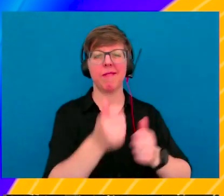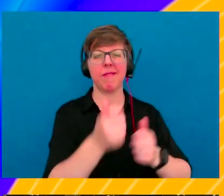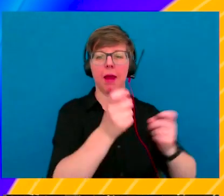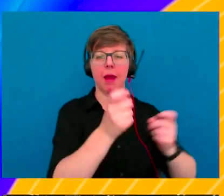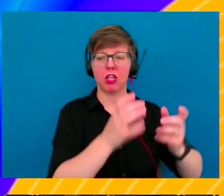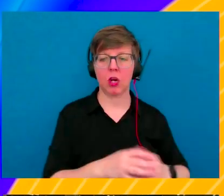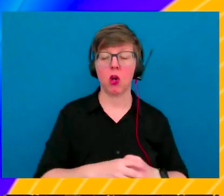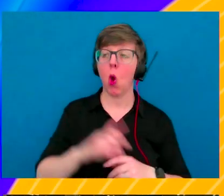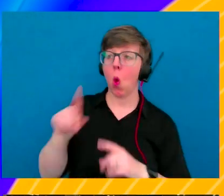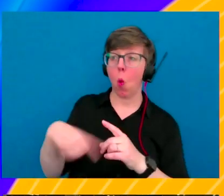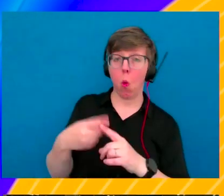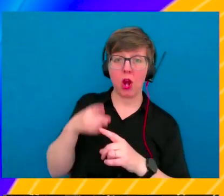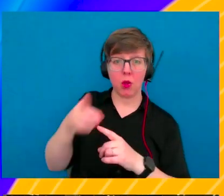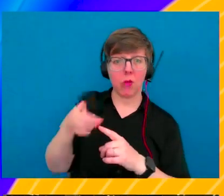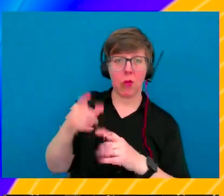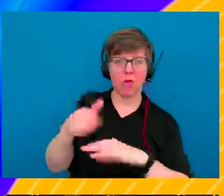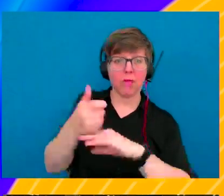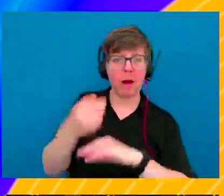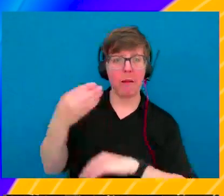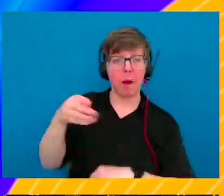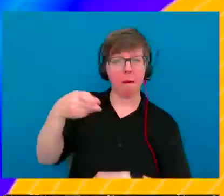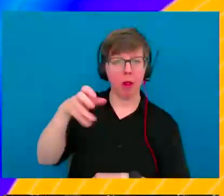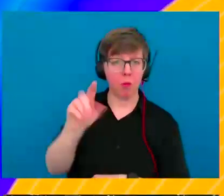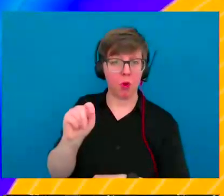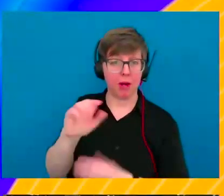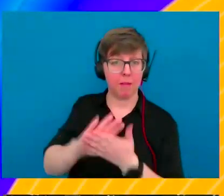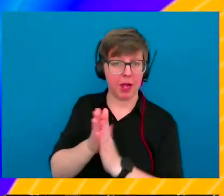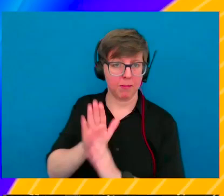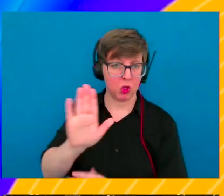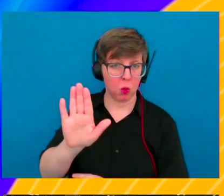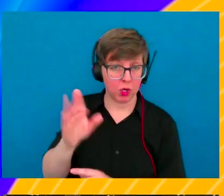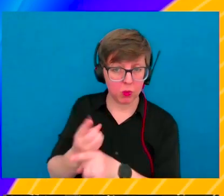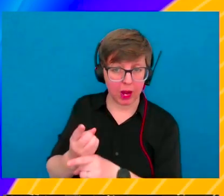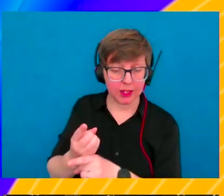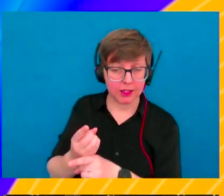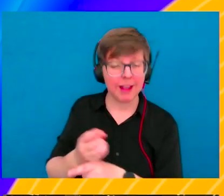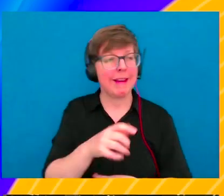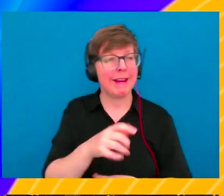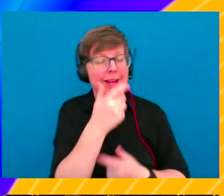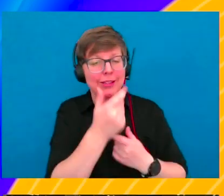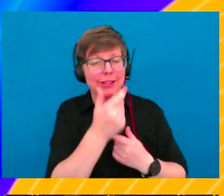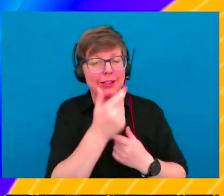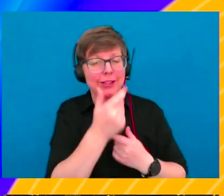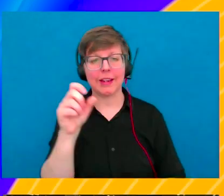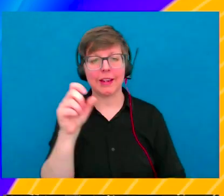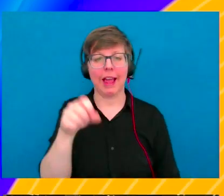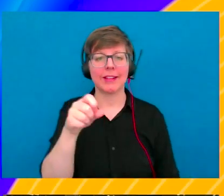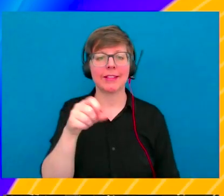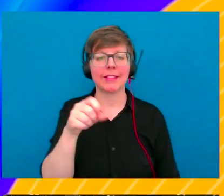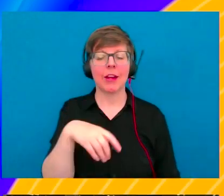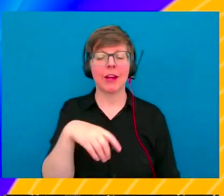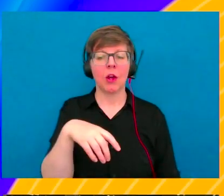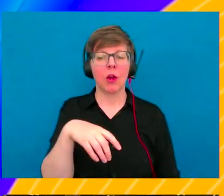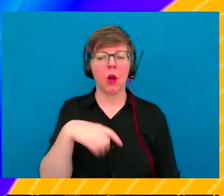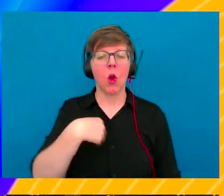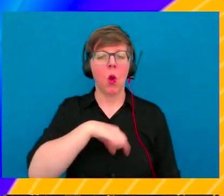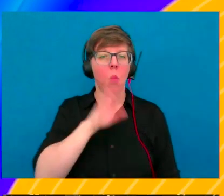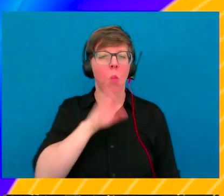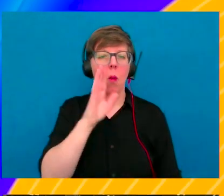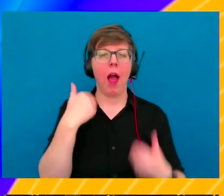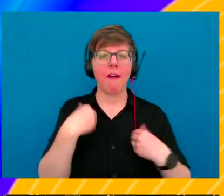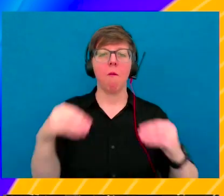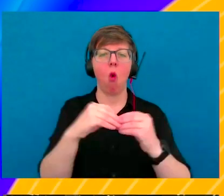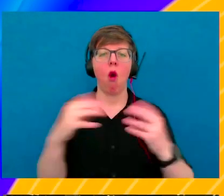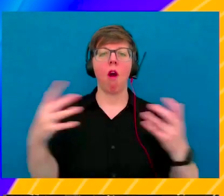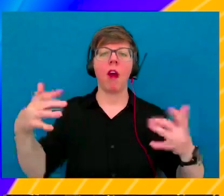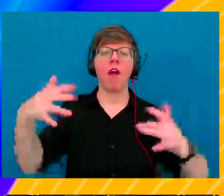Like, it's not that it's interesting. So we kind of actually, there is. So we'll have more of a sort of a blended model on this.